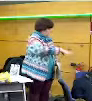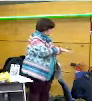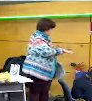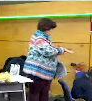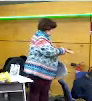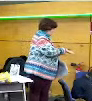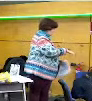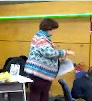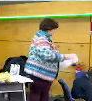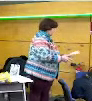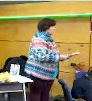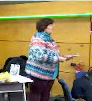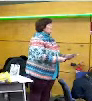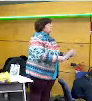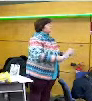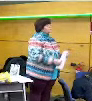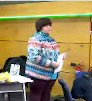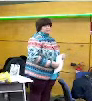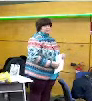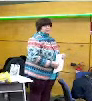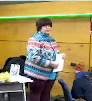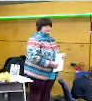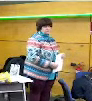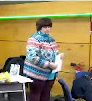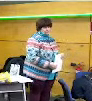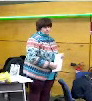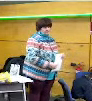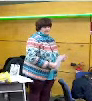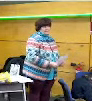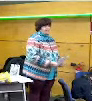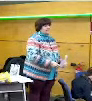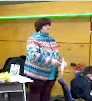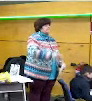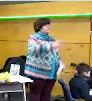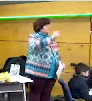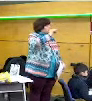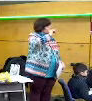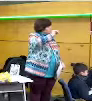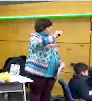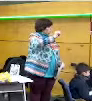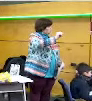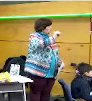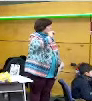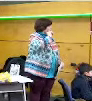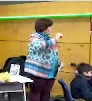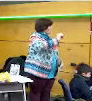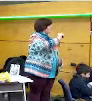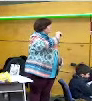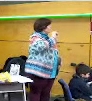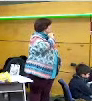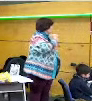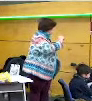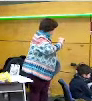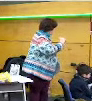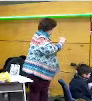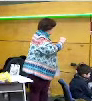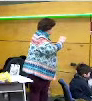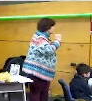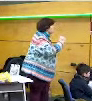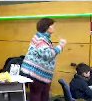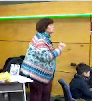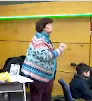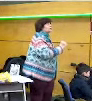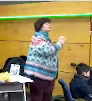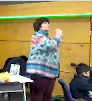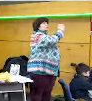that you work on. And the first thing you're going to do is circle all of the punctuation